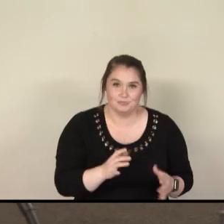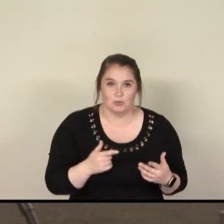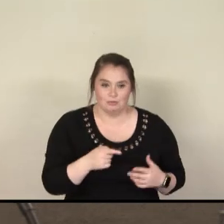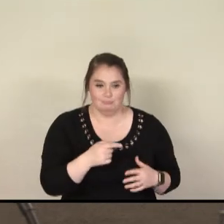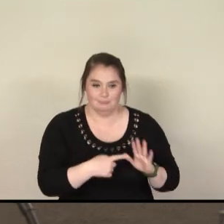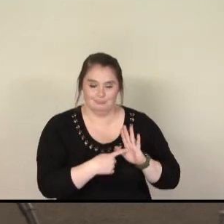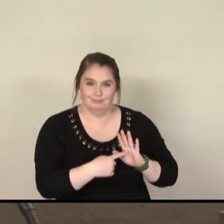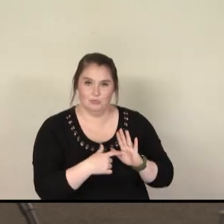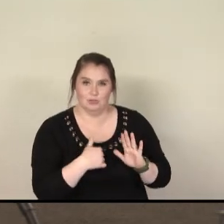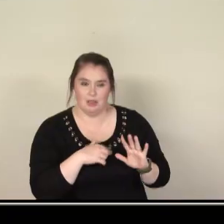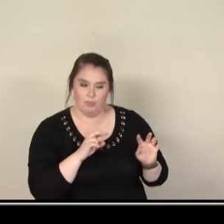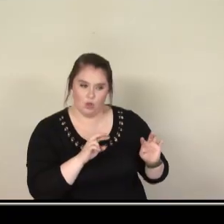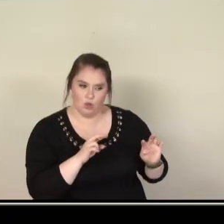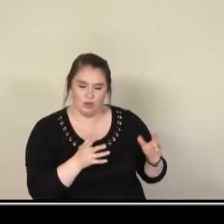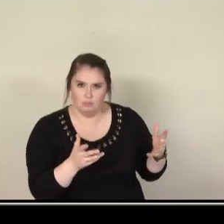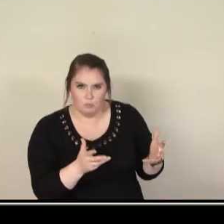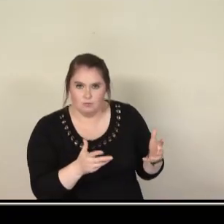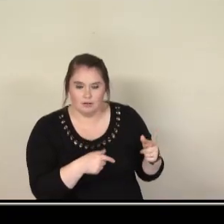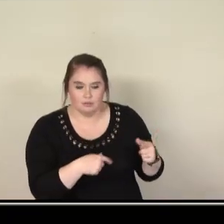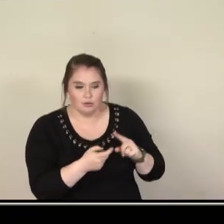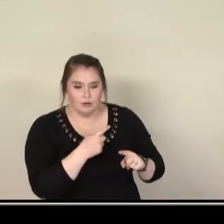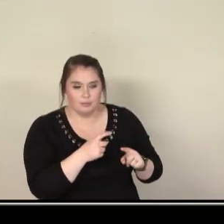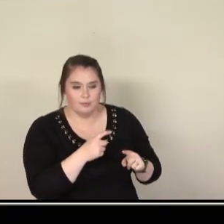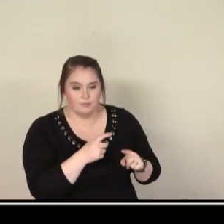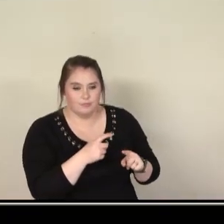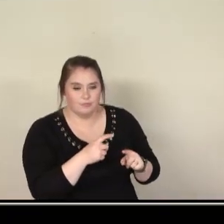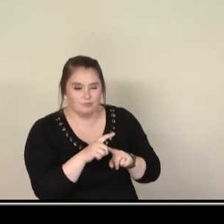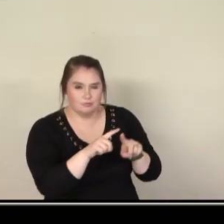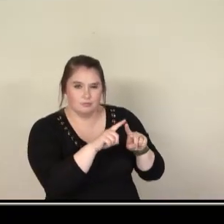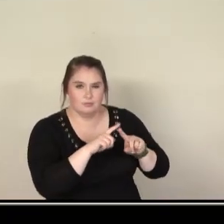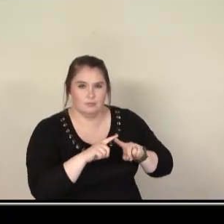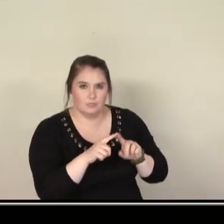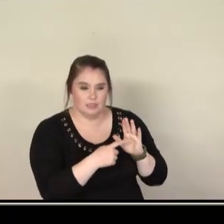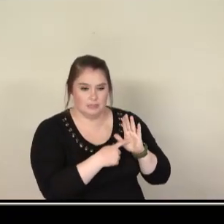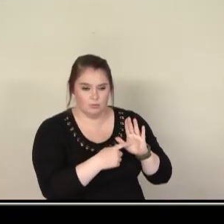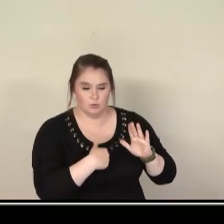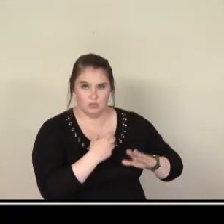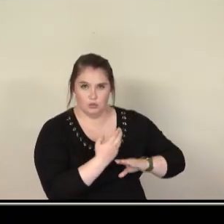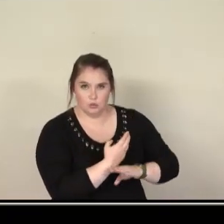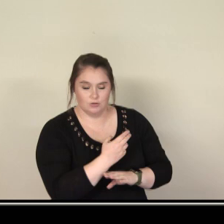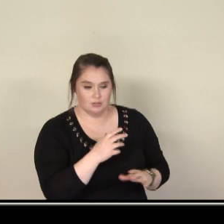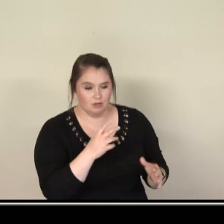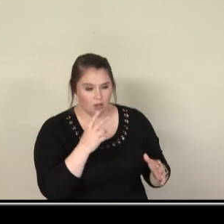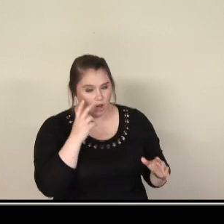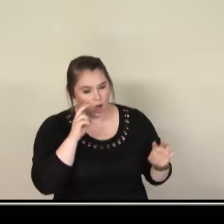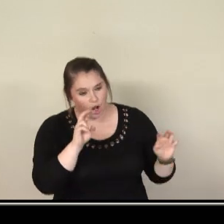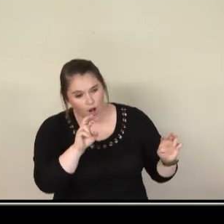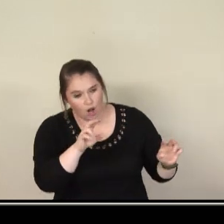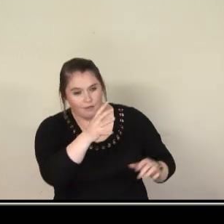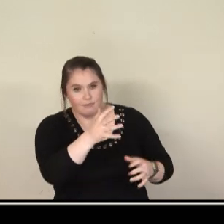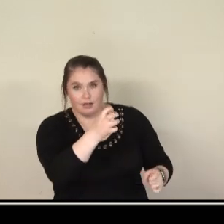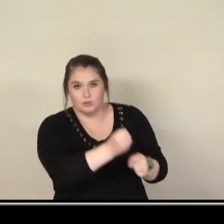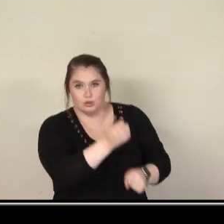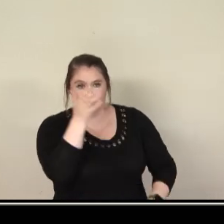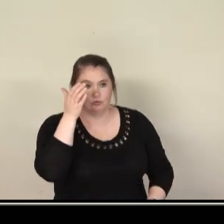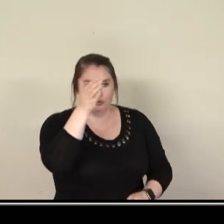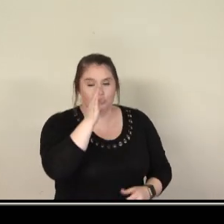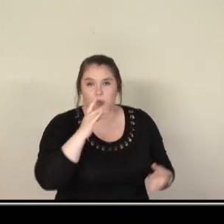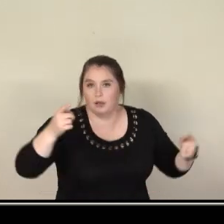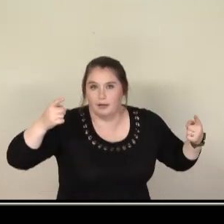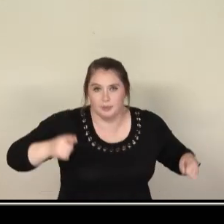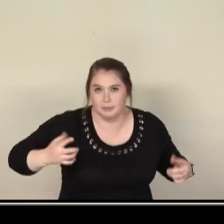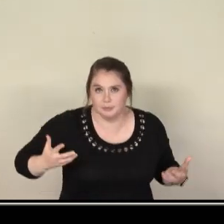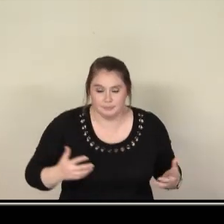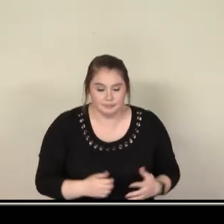of shows you what I'm looking at based on the templates that we use and going into the next 5 years. That will be